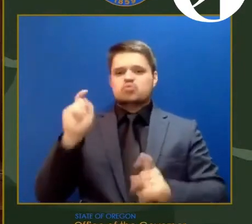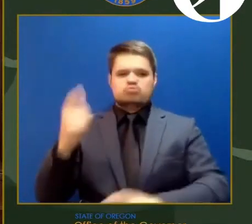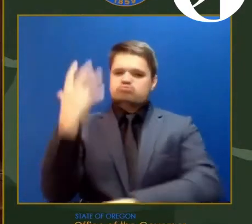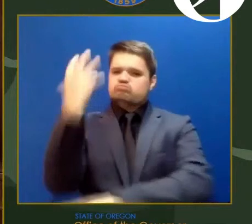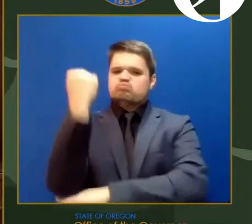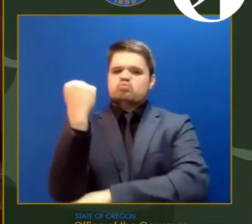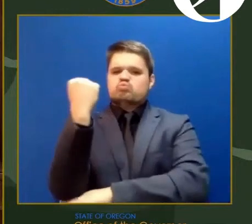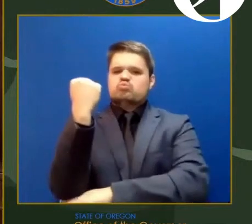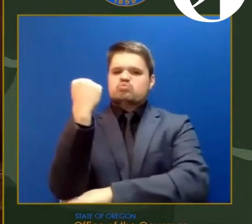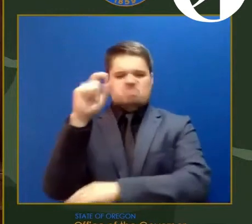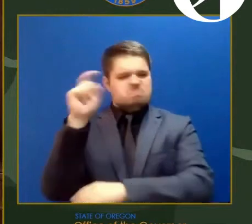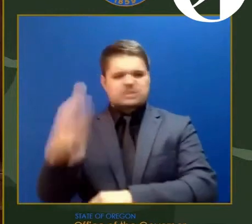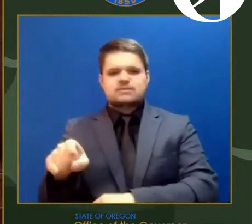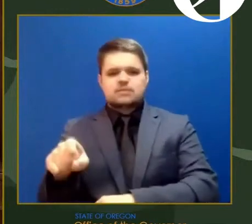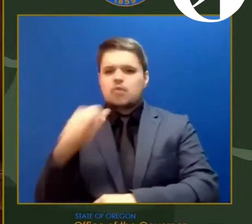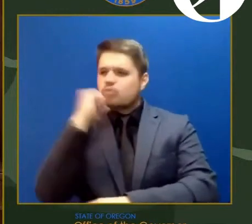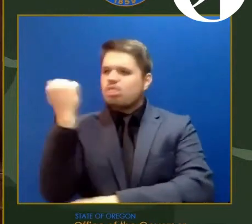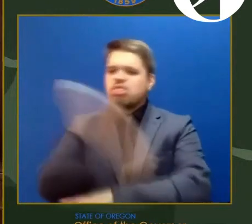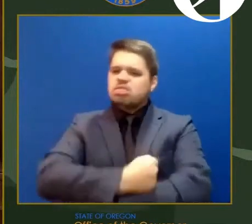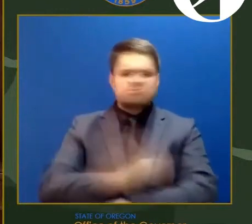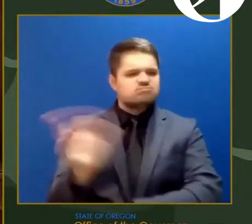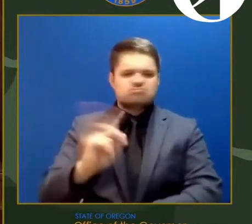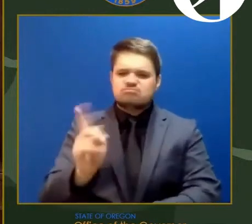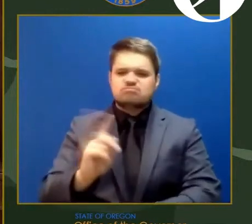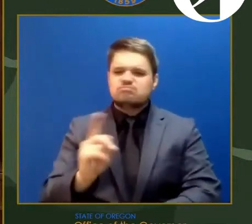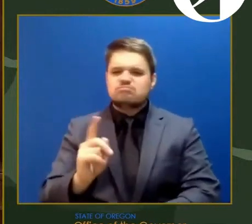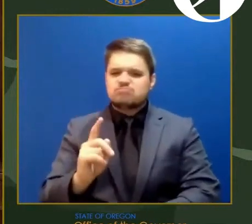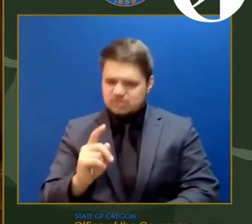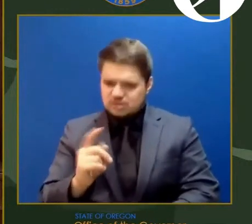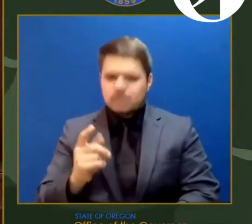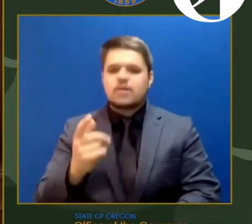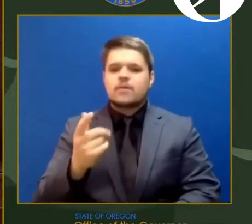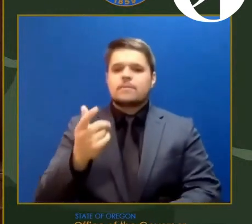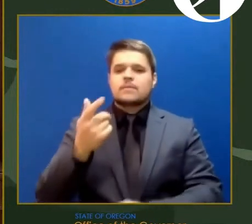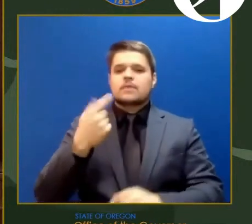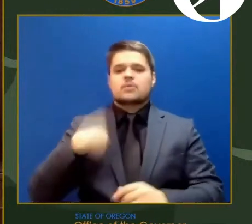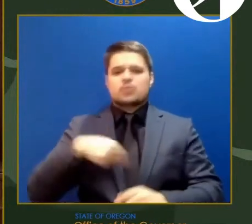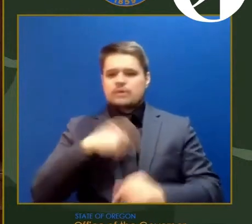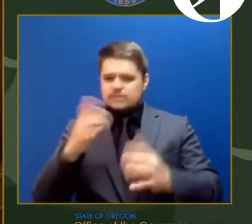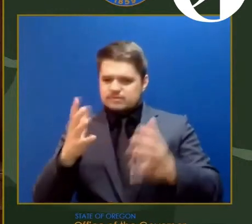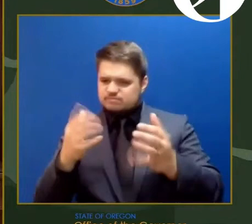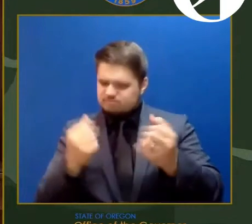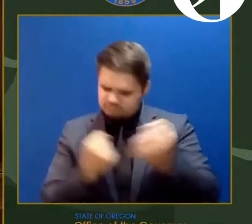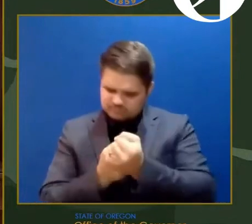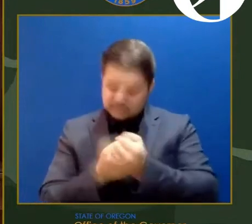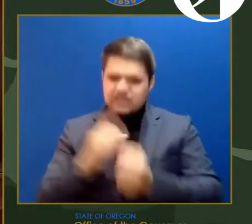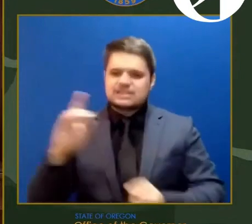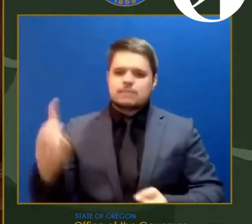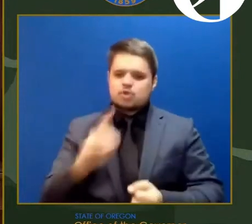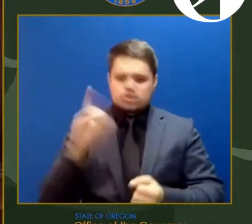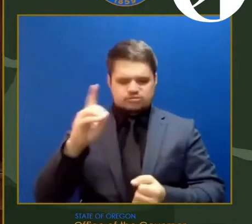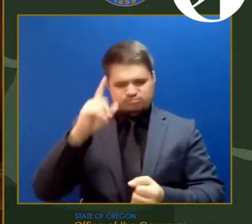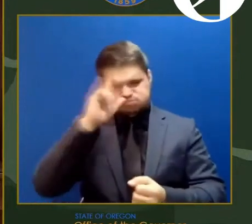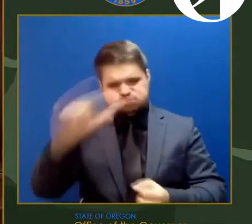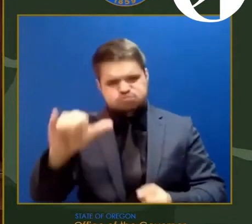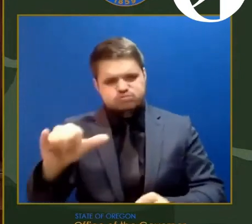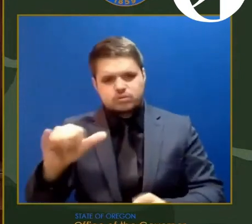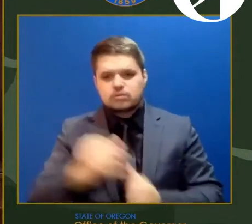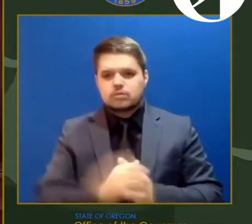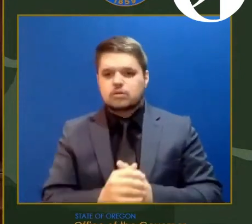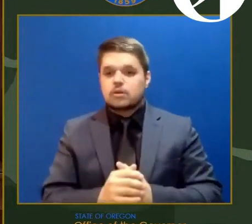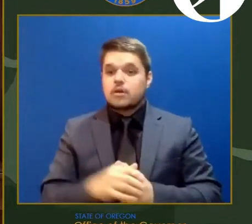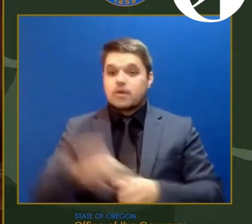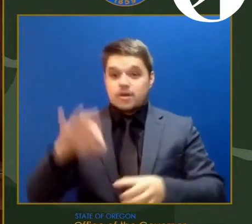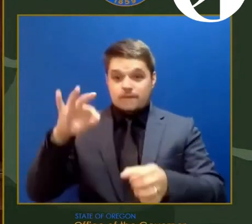ever, we must fortify the institution that defines us. Voting is a basic, beloved,